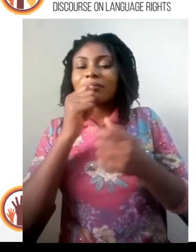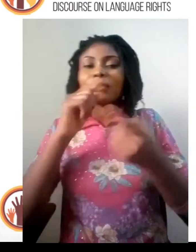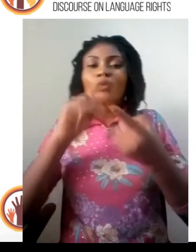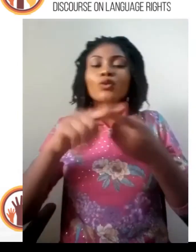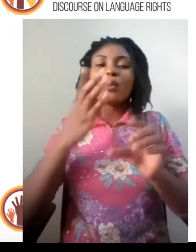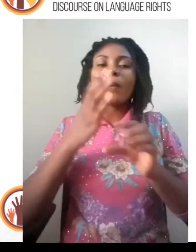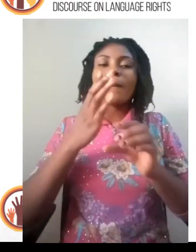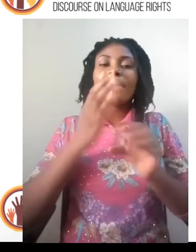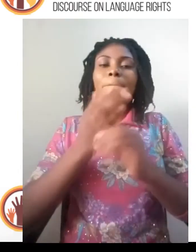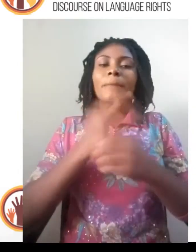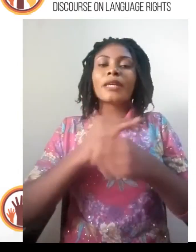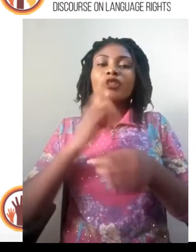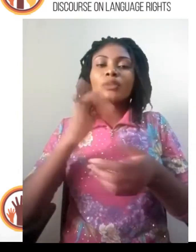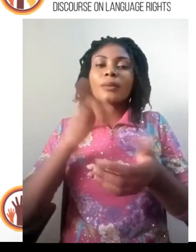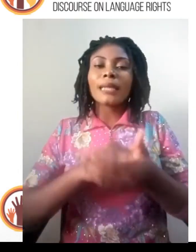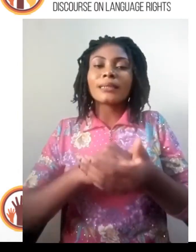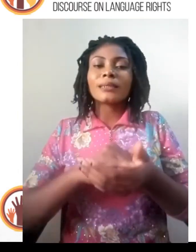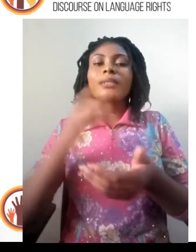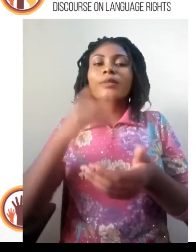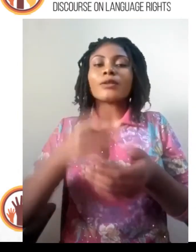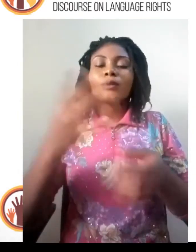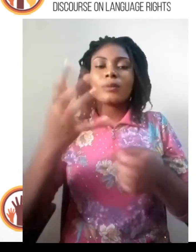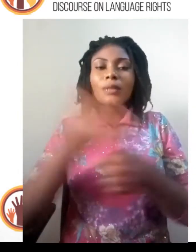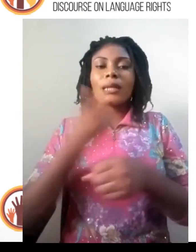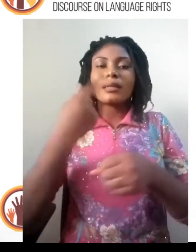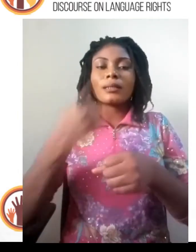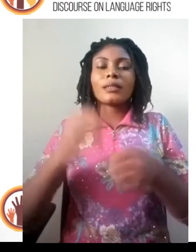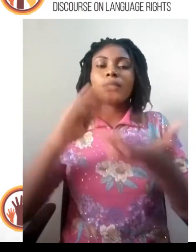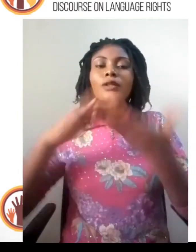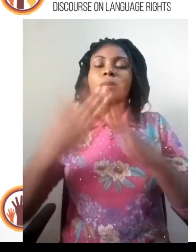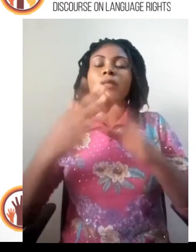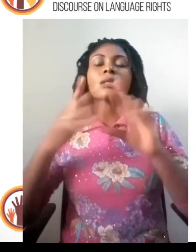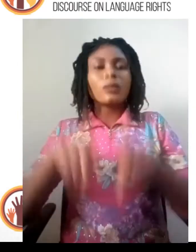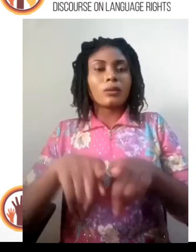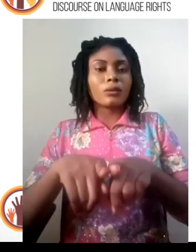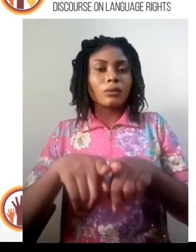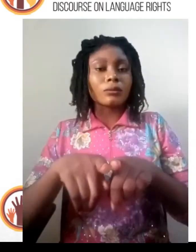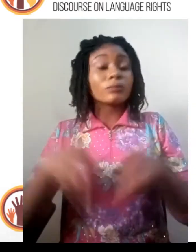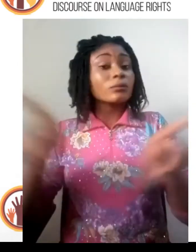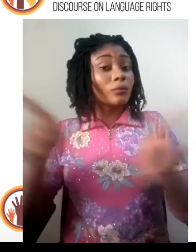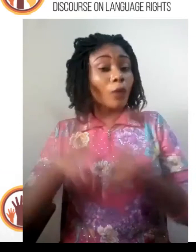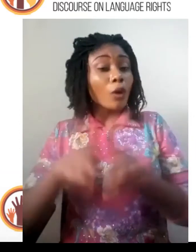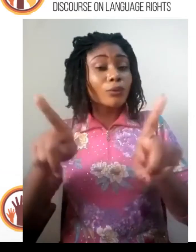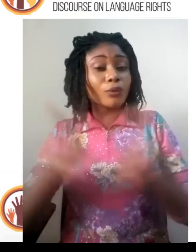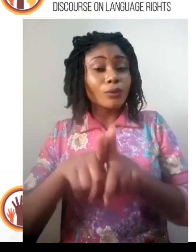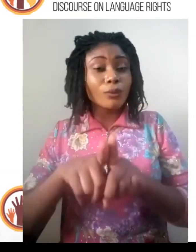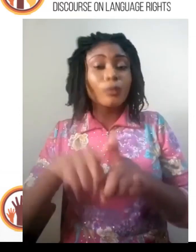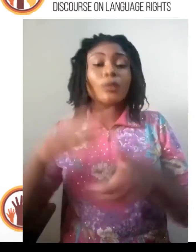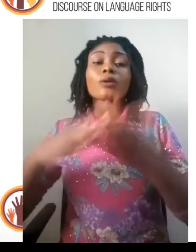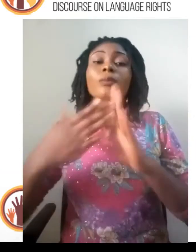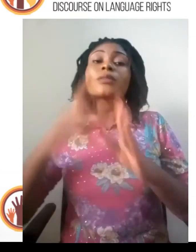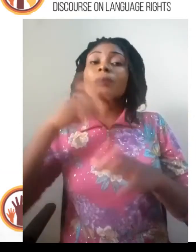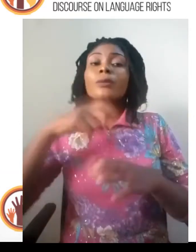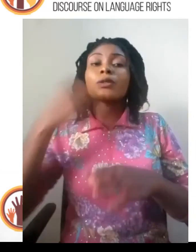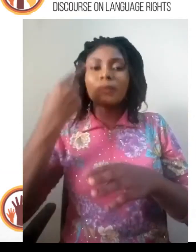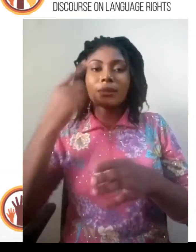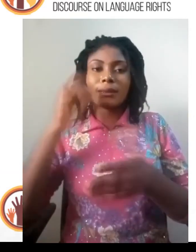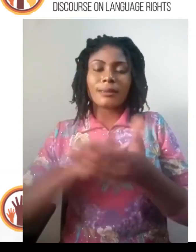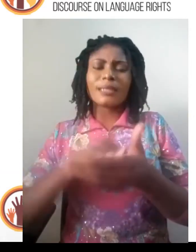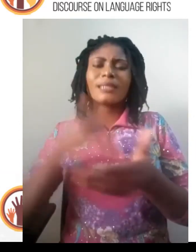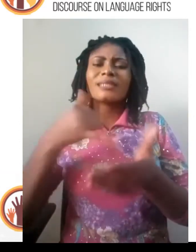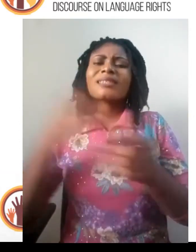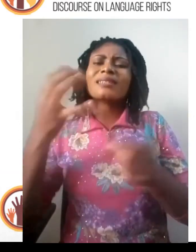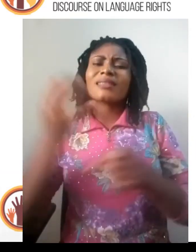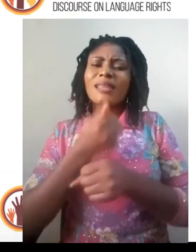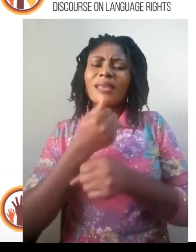the community needs to understand that it takes so from them. It takes them to understand that this person coming to do